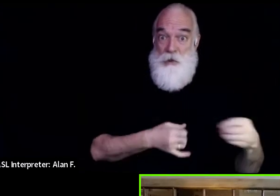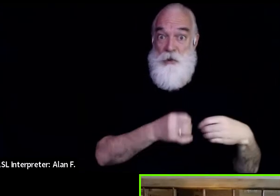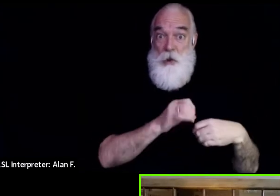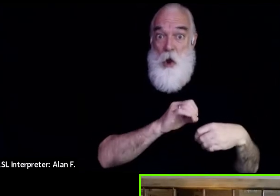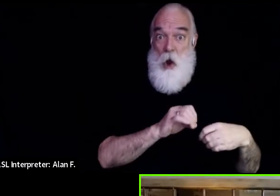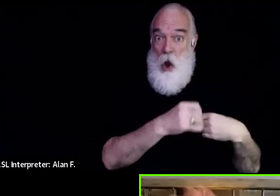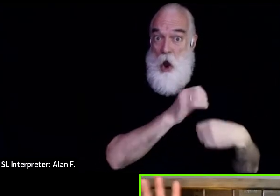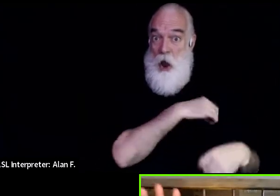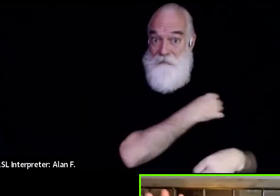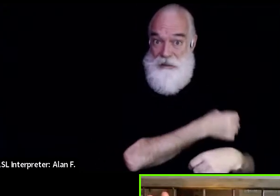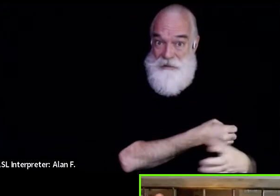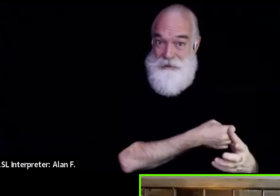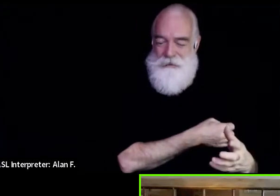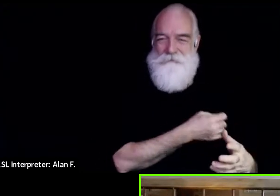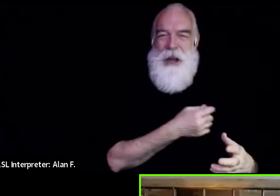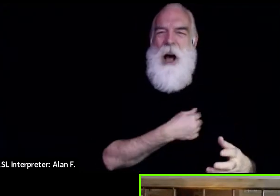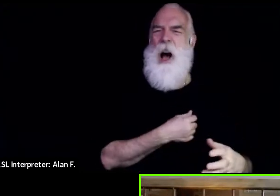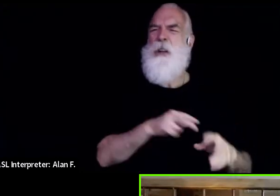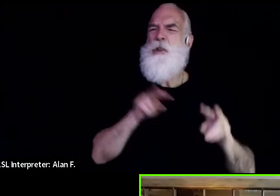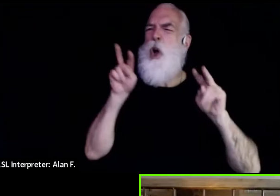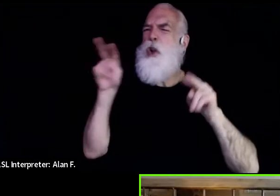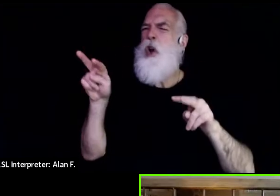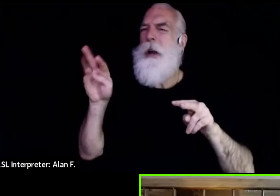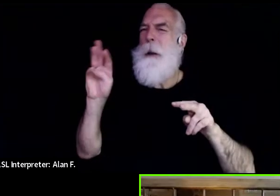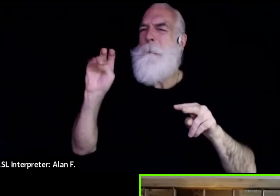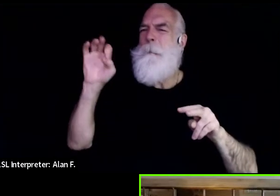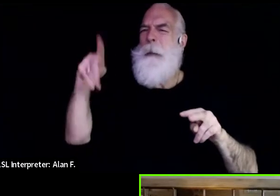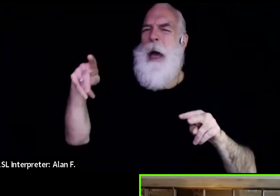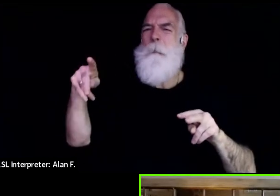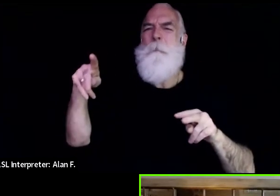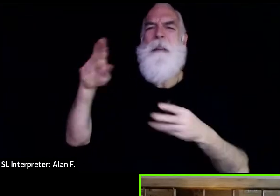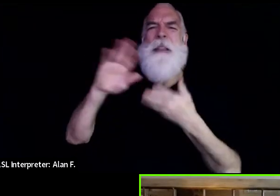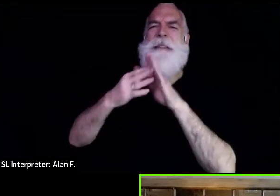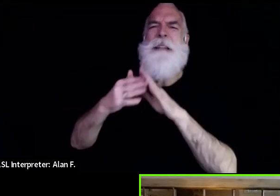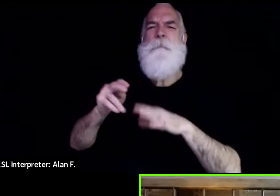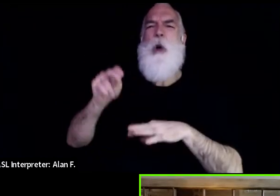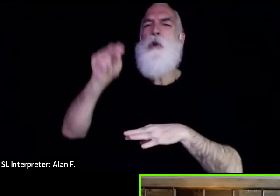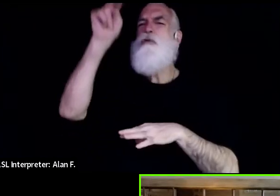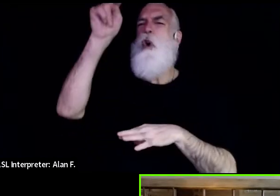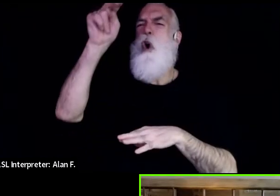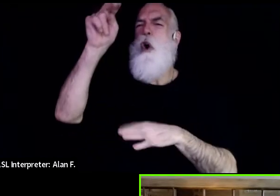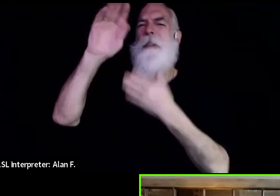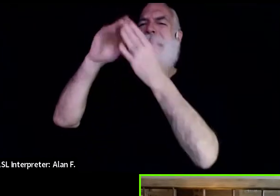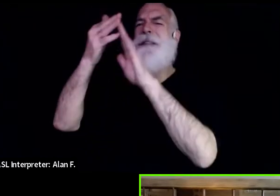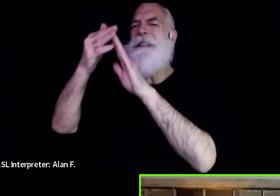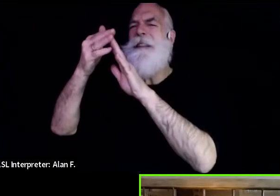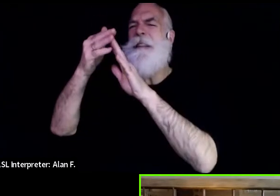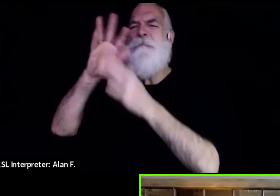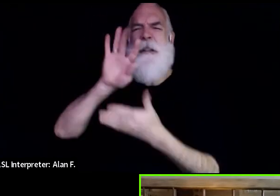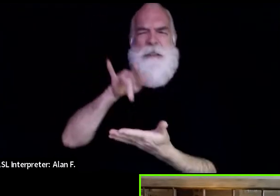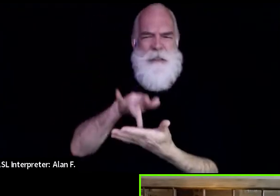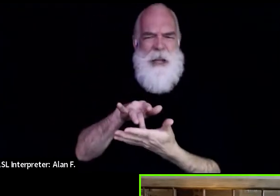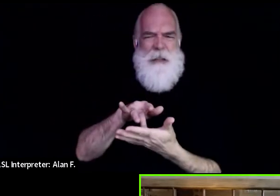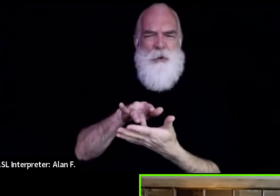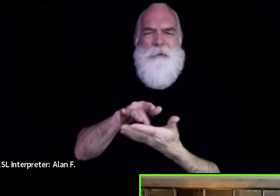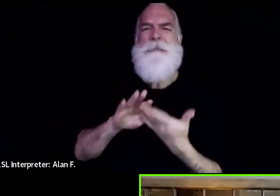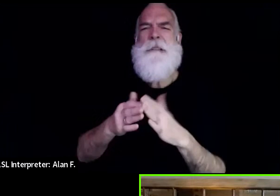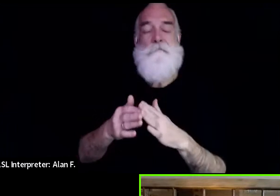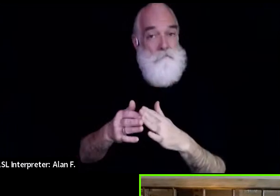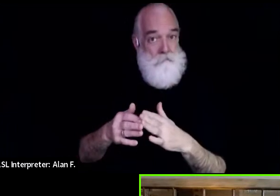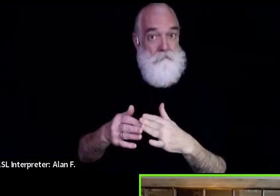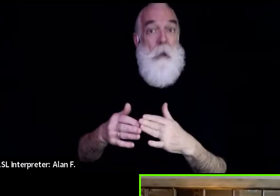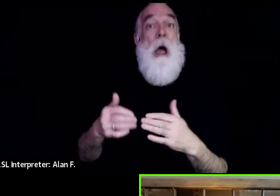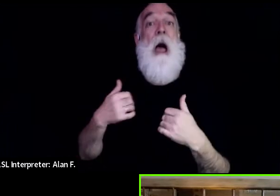And in the northern part of the city, in the central part of the city, more educated, mm-hmm. higher incomes, et